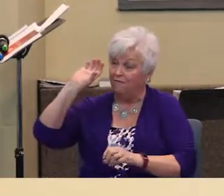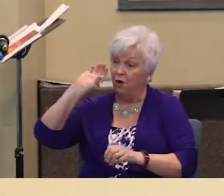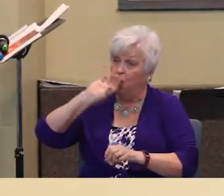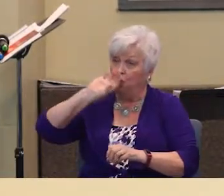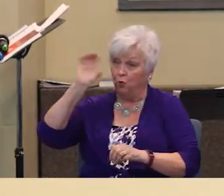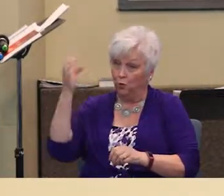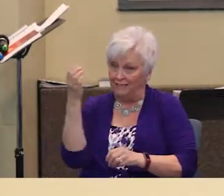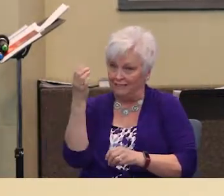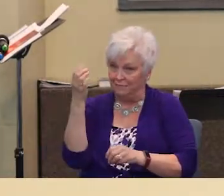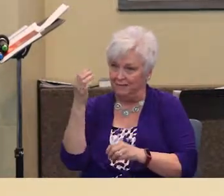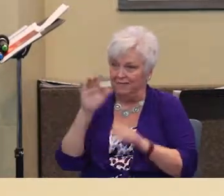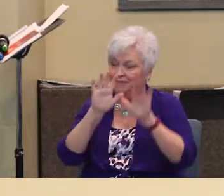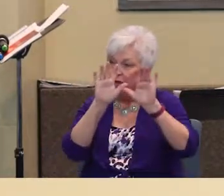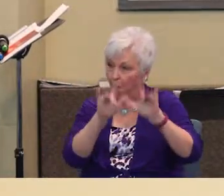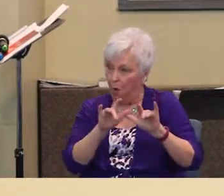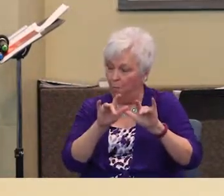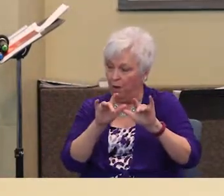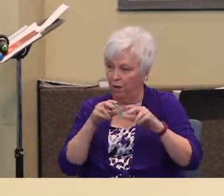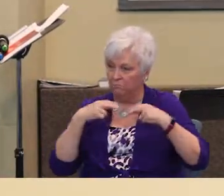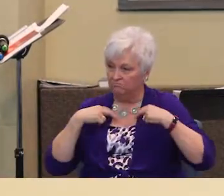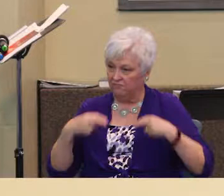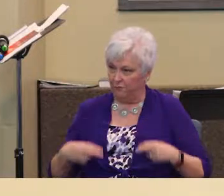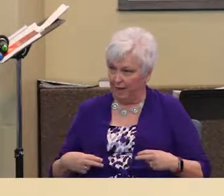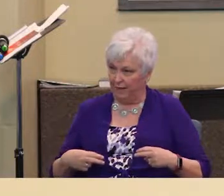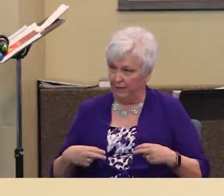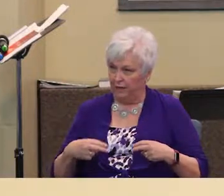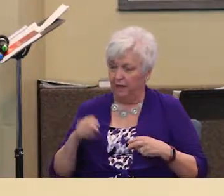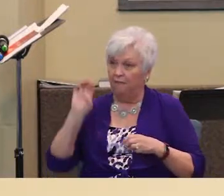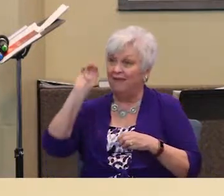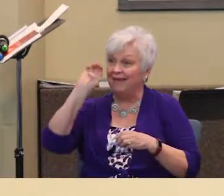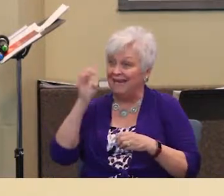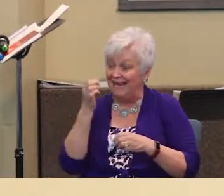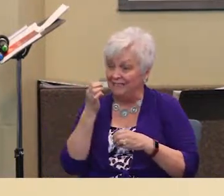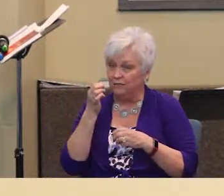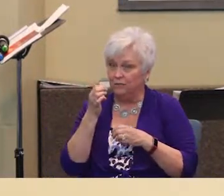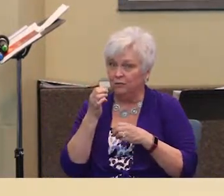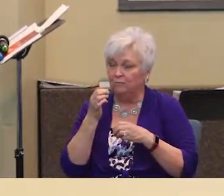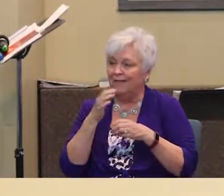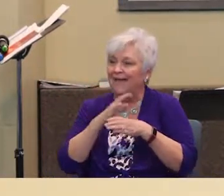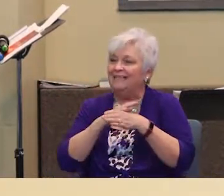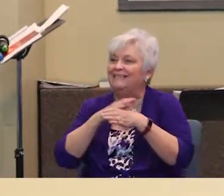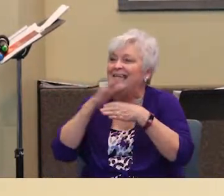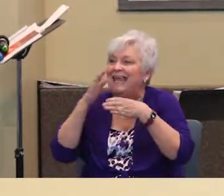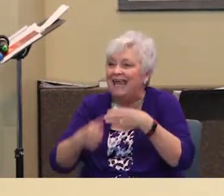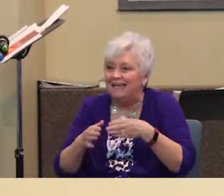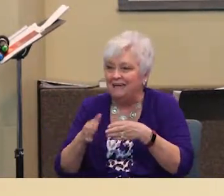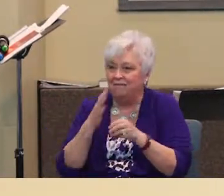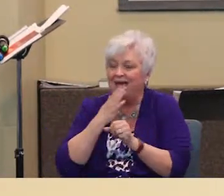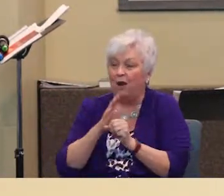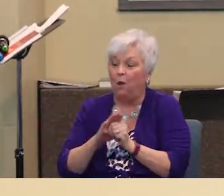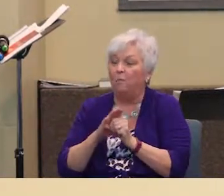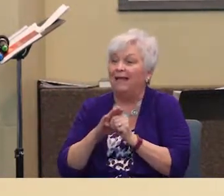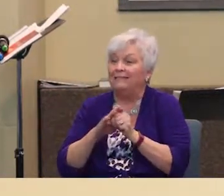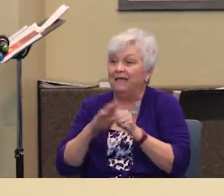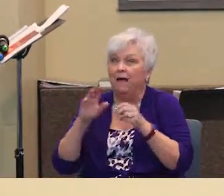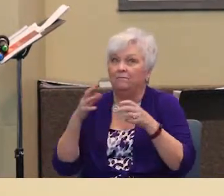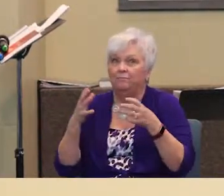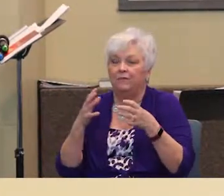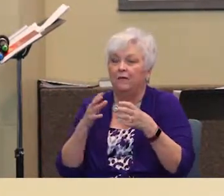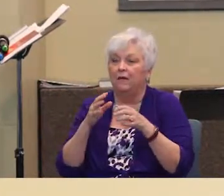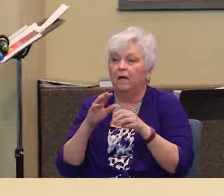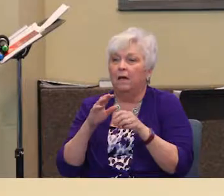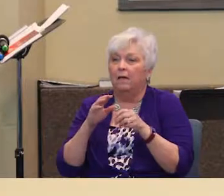of humanity, then Easter is the culmination of that hope. And Jesus has been nailed on the